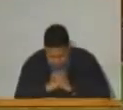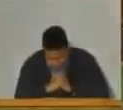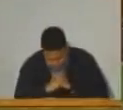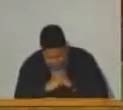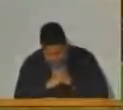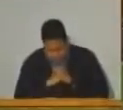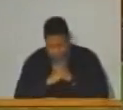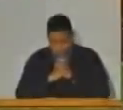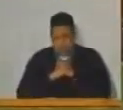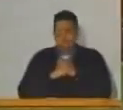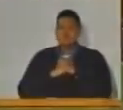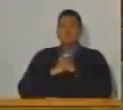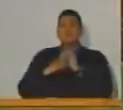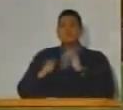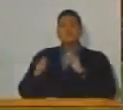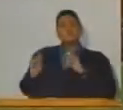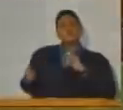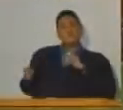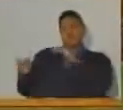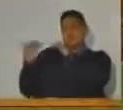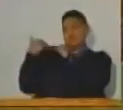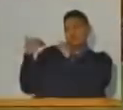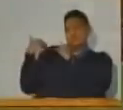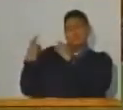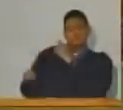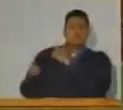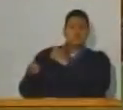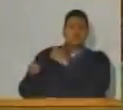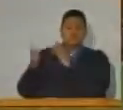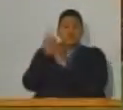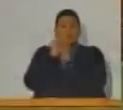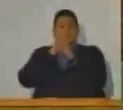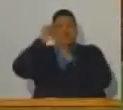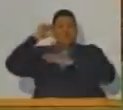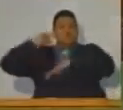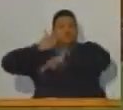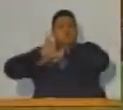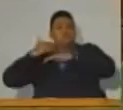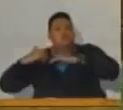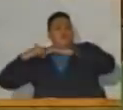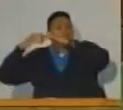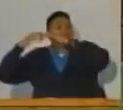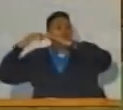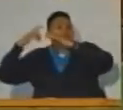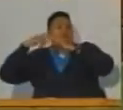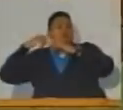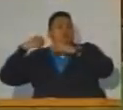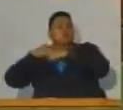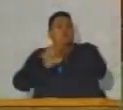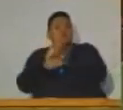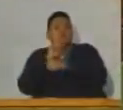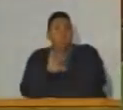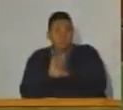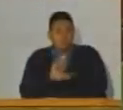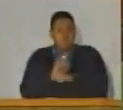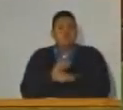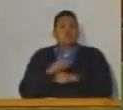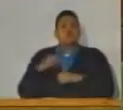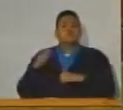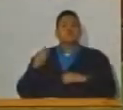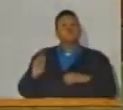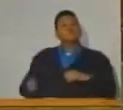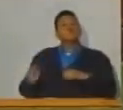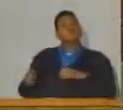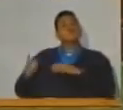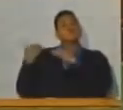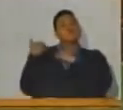Judicial accountability legislation will be enacted to ensure judicial accountability